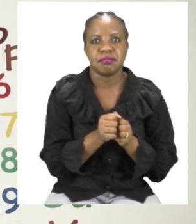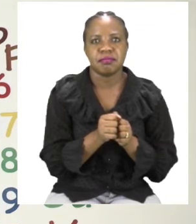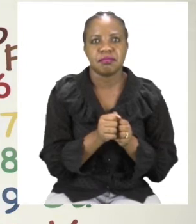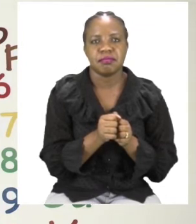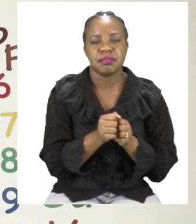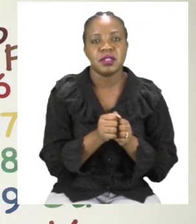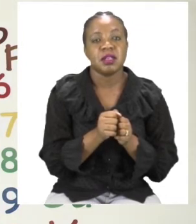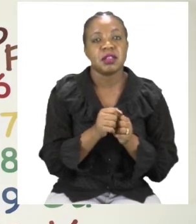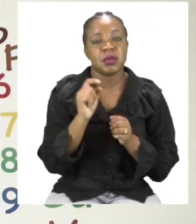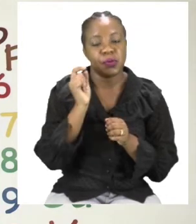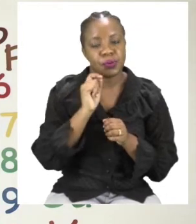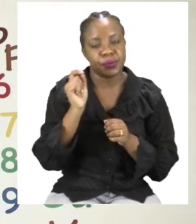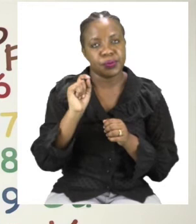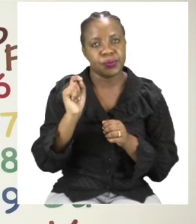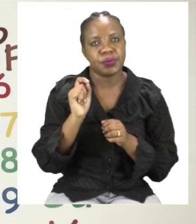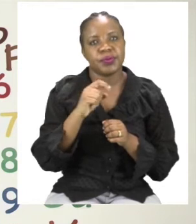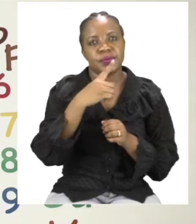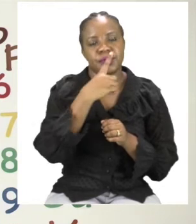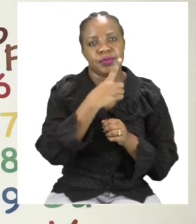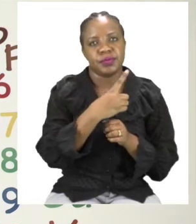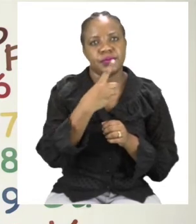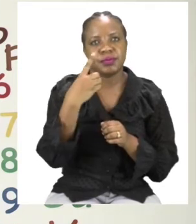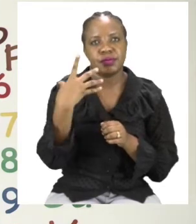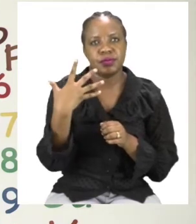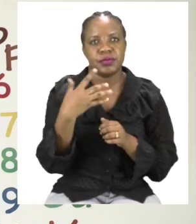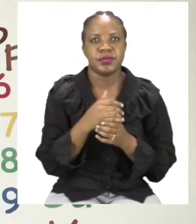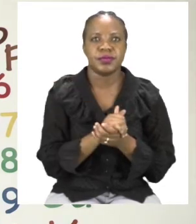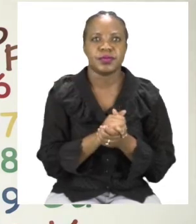we are going to write the number 15.